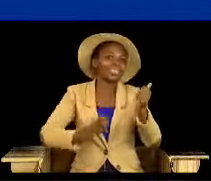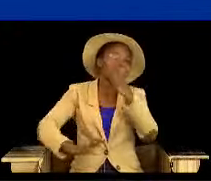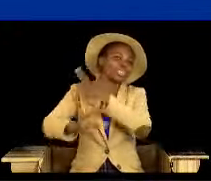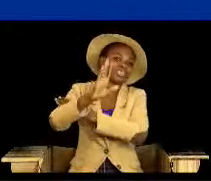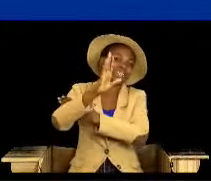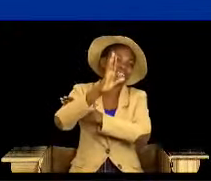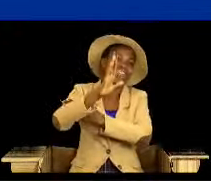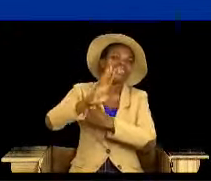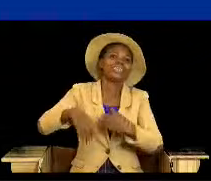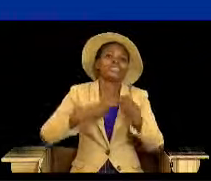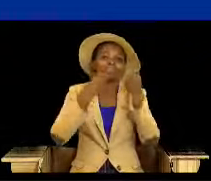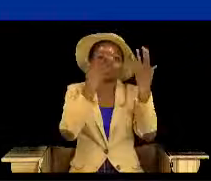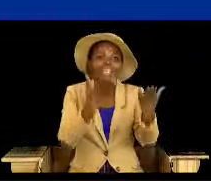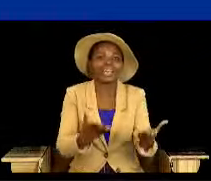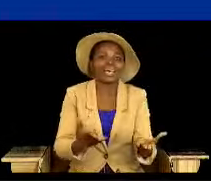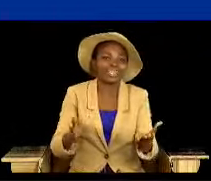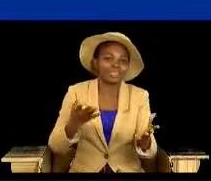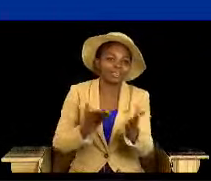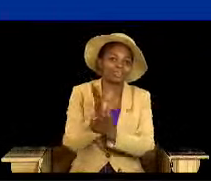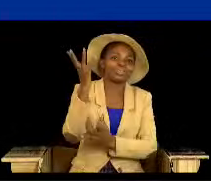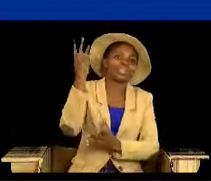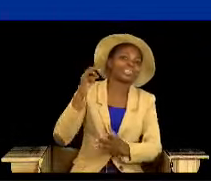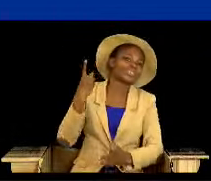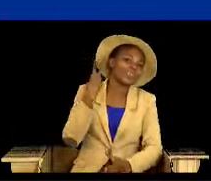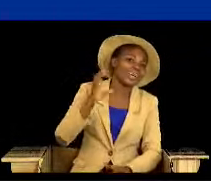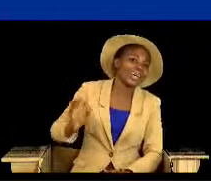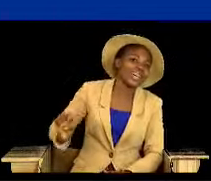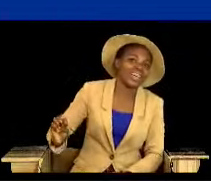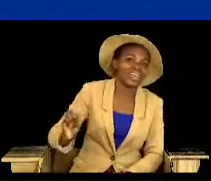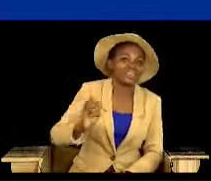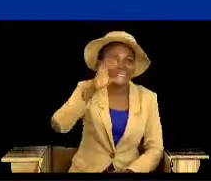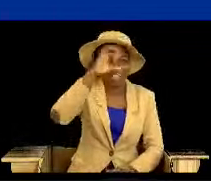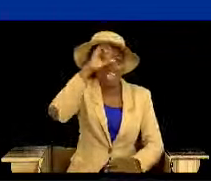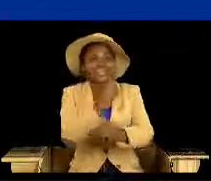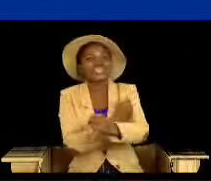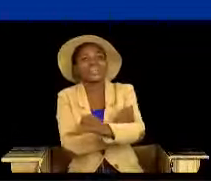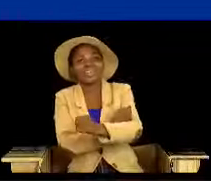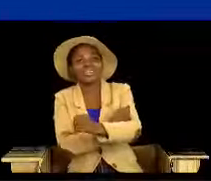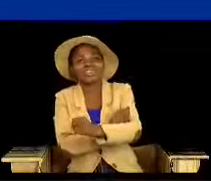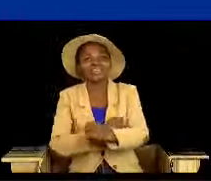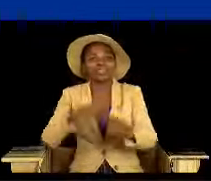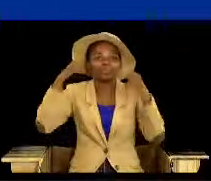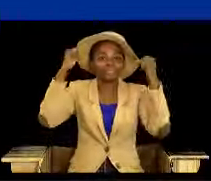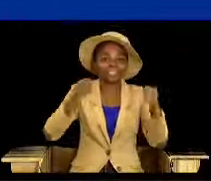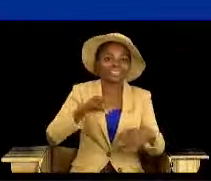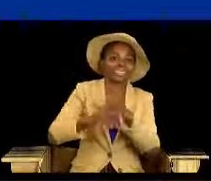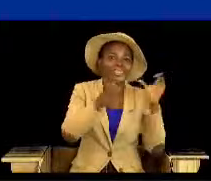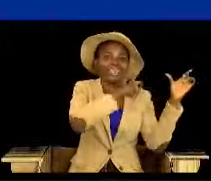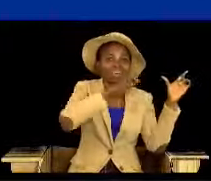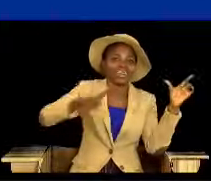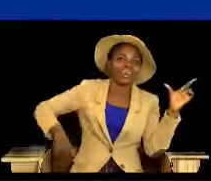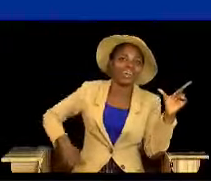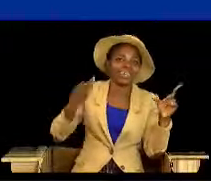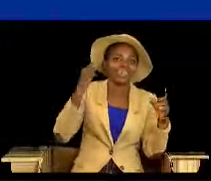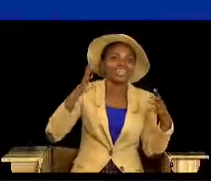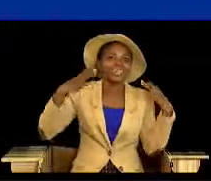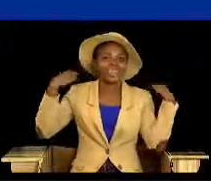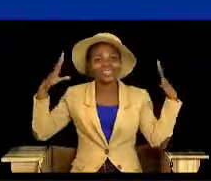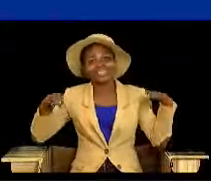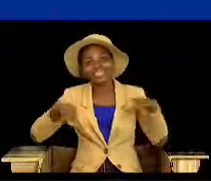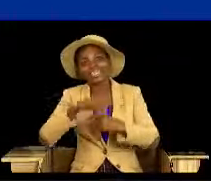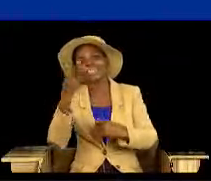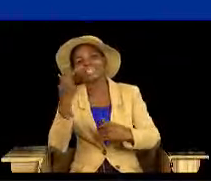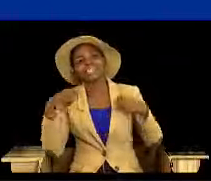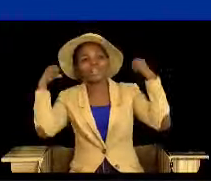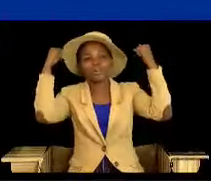godes dra is eternal strong in The Lord of and